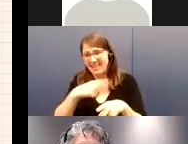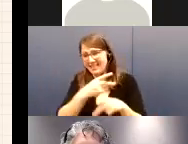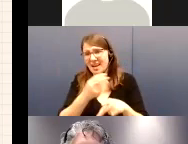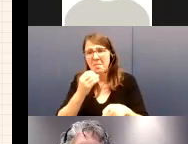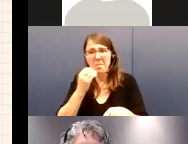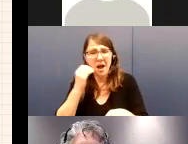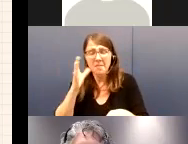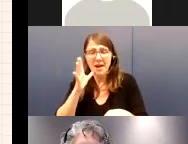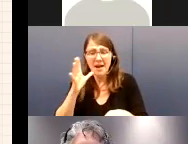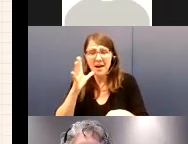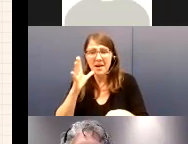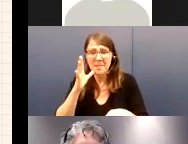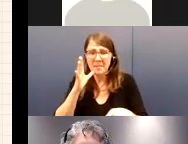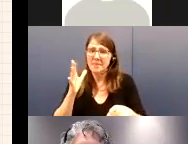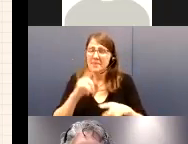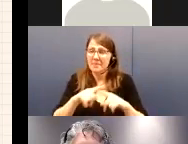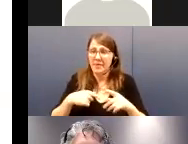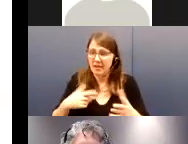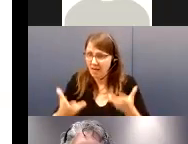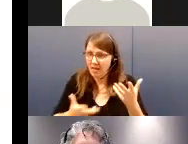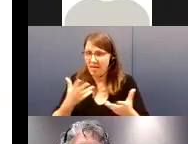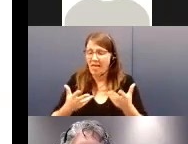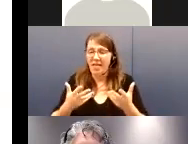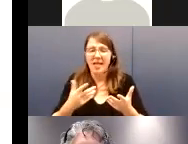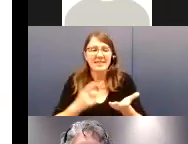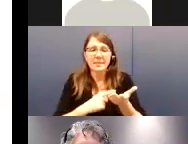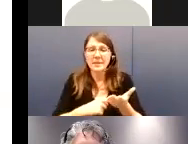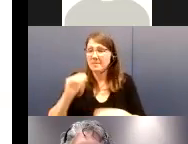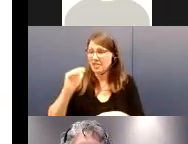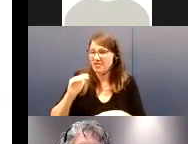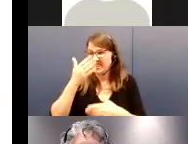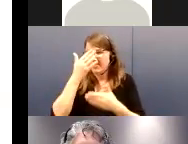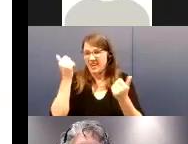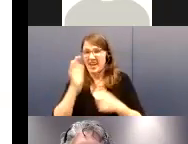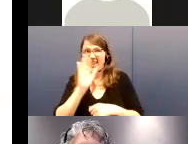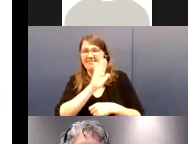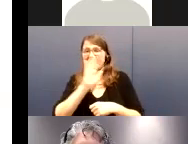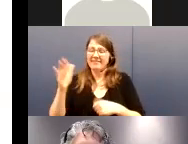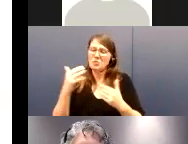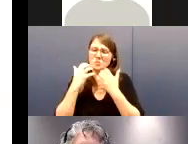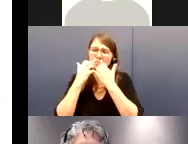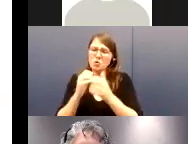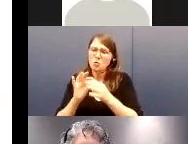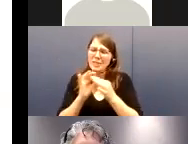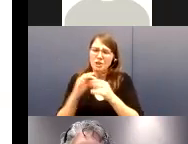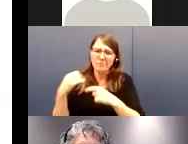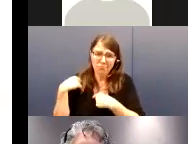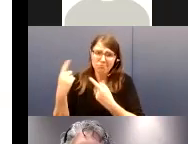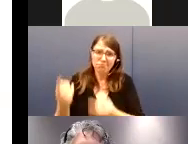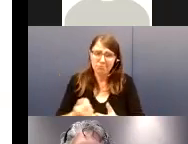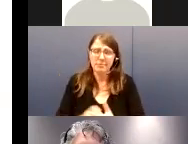the difference in the relationships, right? So I would leave this slide. There's lots of reasons why you would choose elder